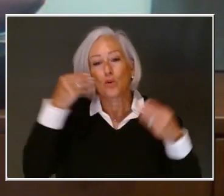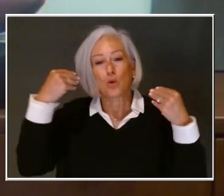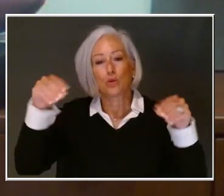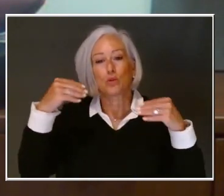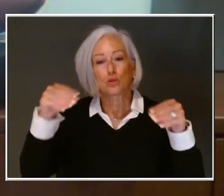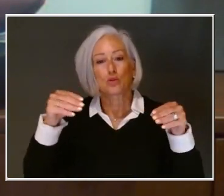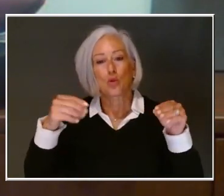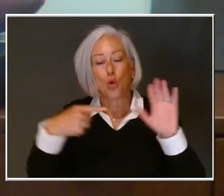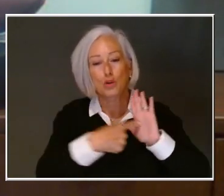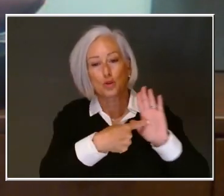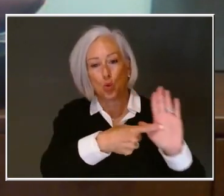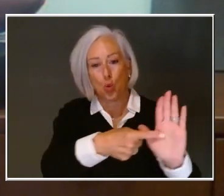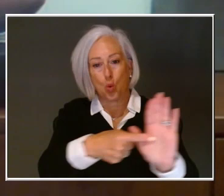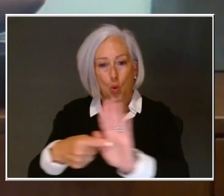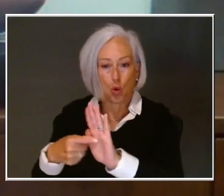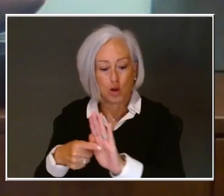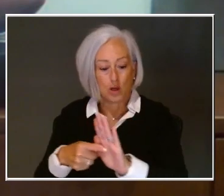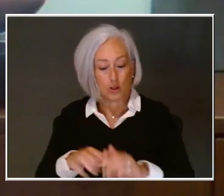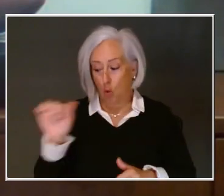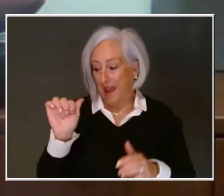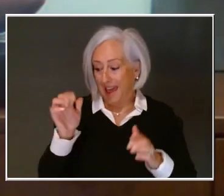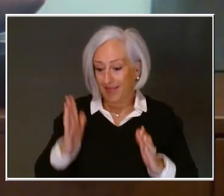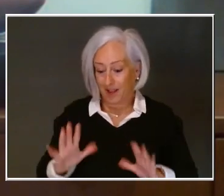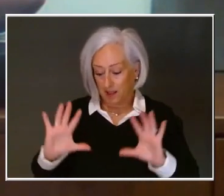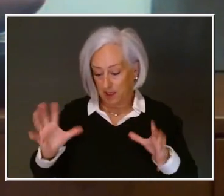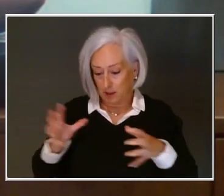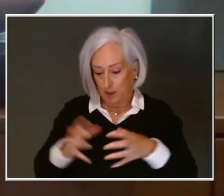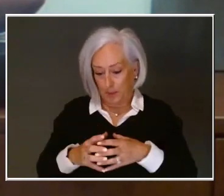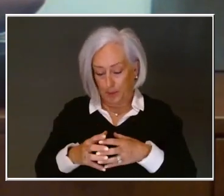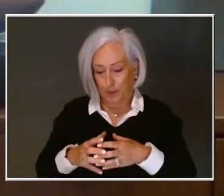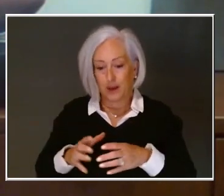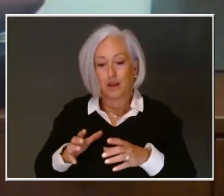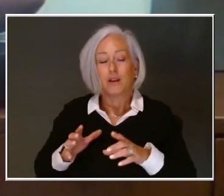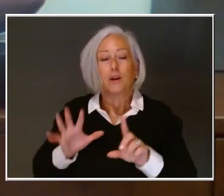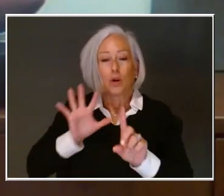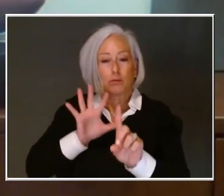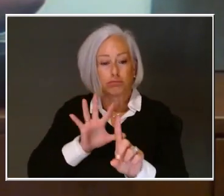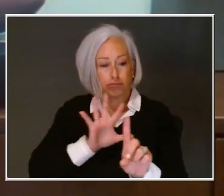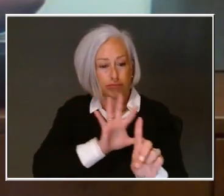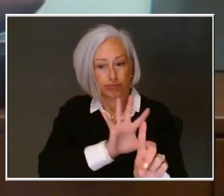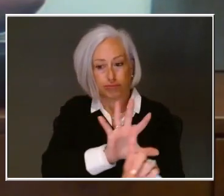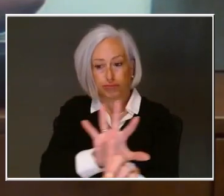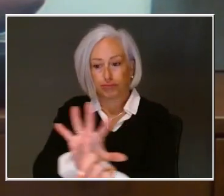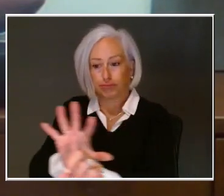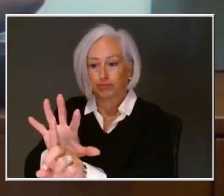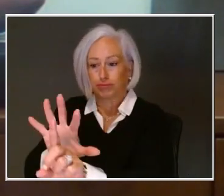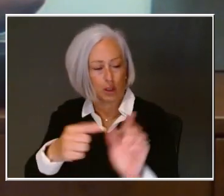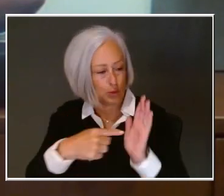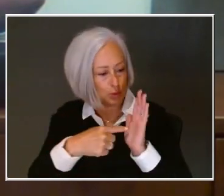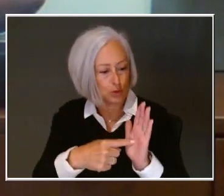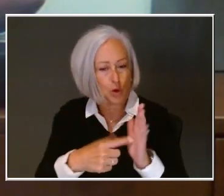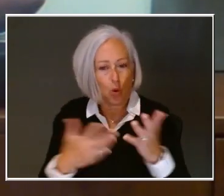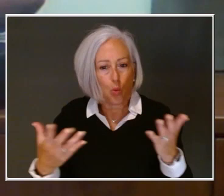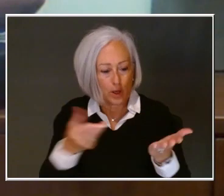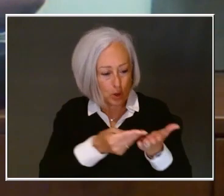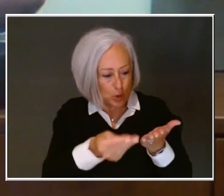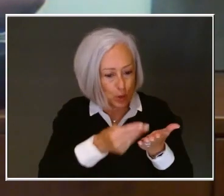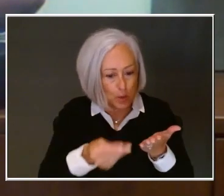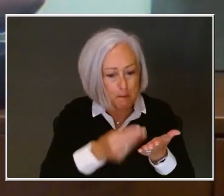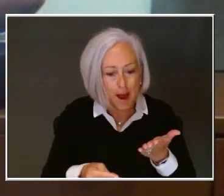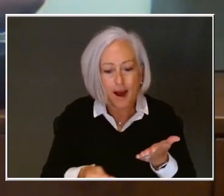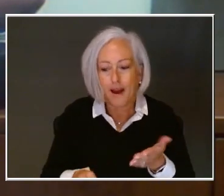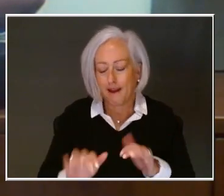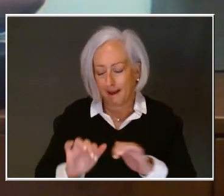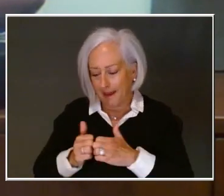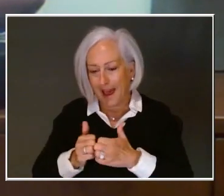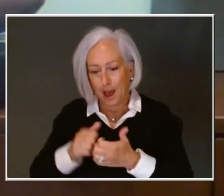actually walk around the grocery store with them and show them how to shop and what to look for, and things not just label reading, but